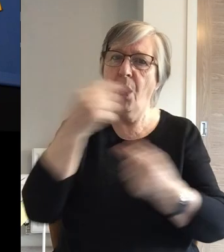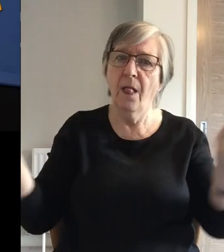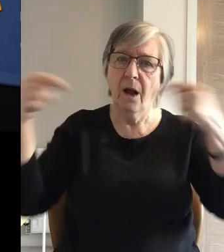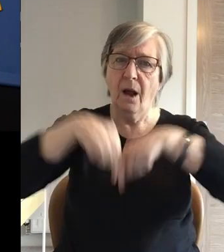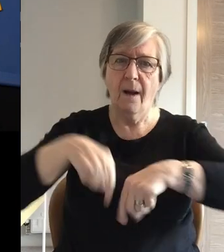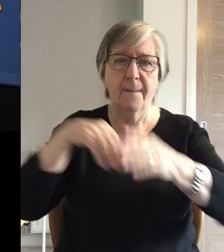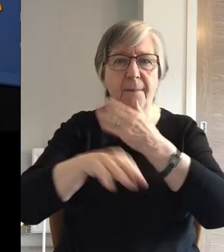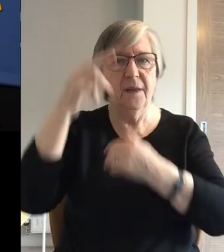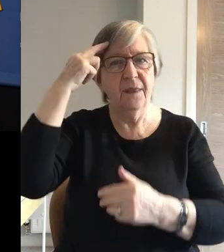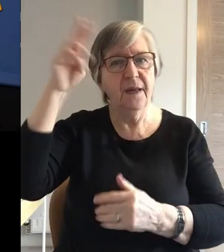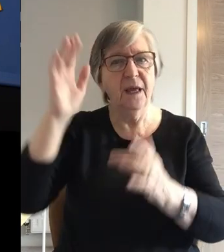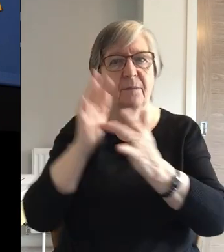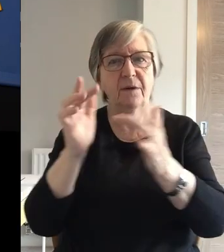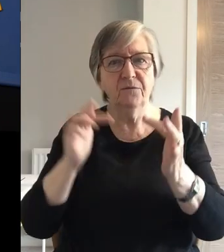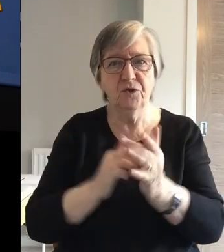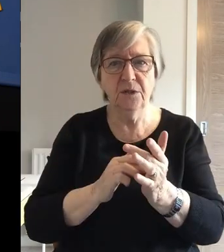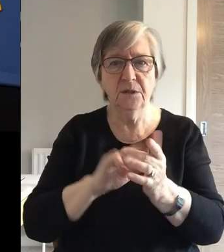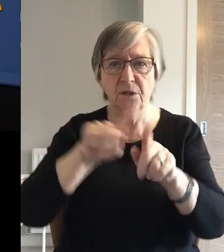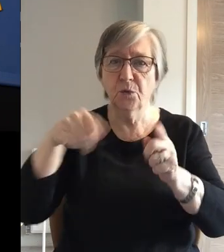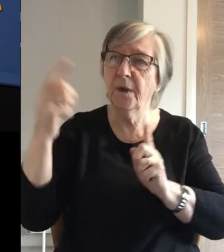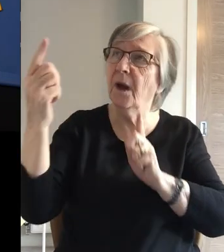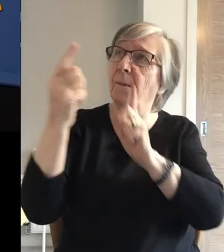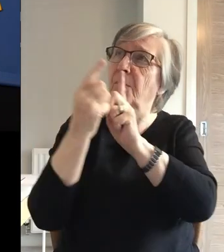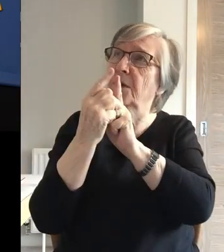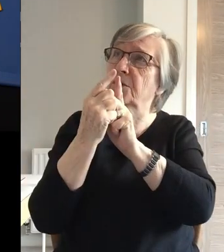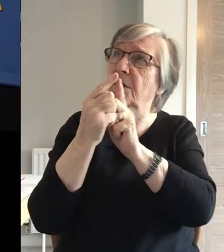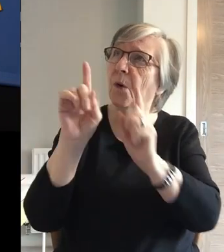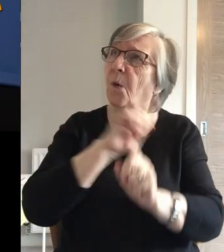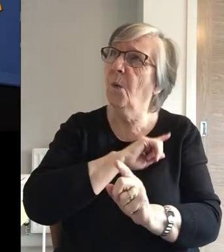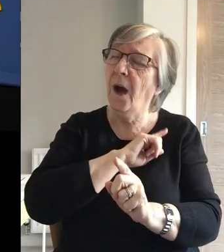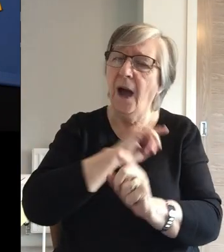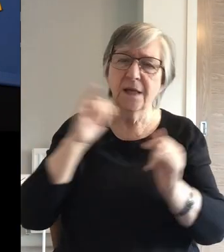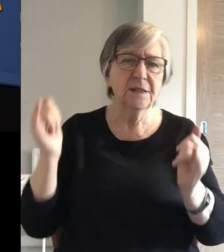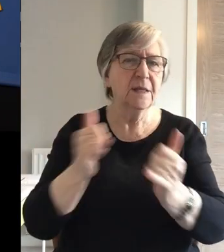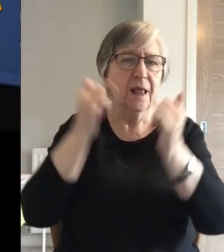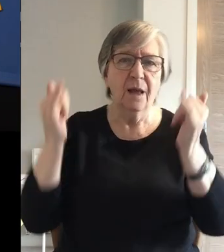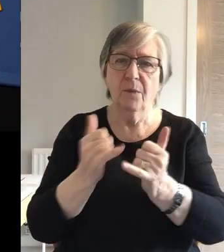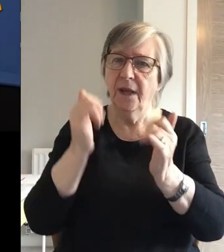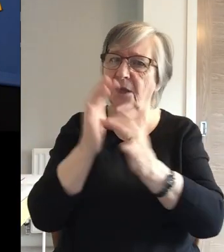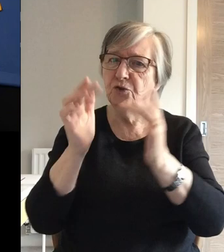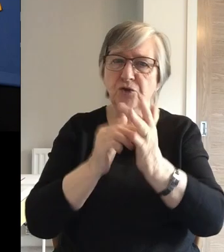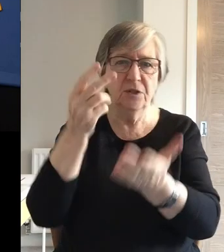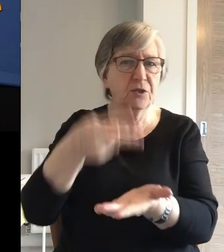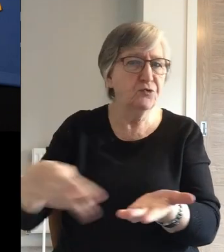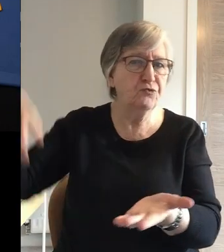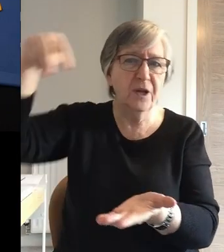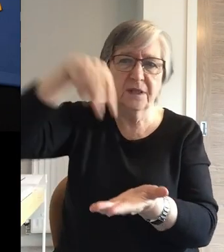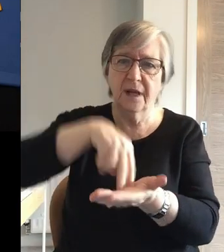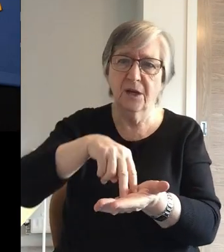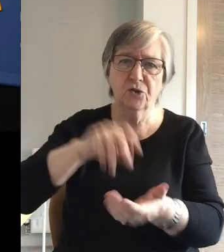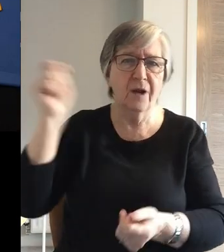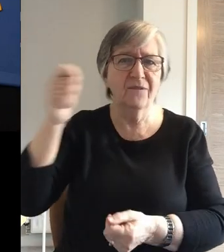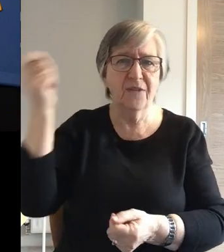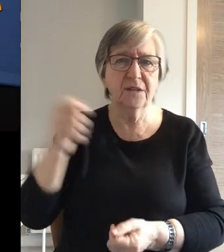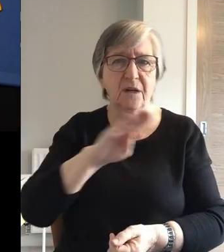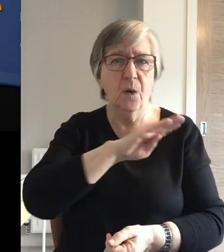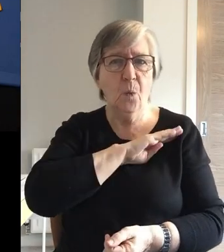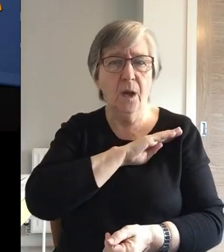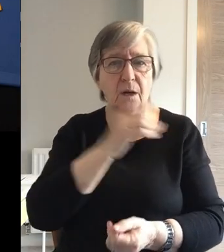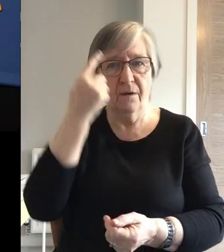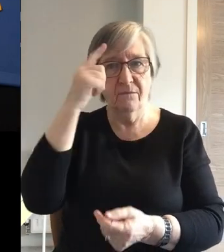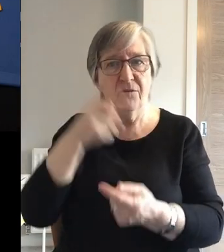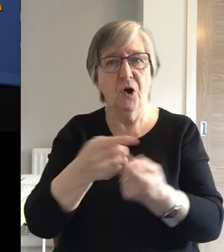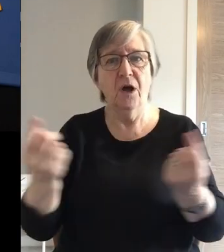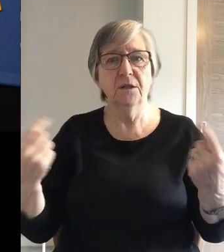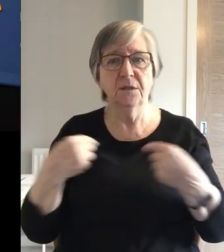We approach you to celebrate his resurrection, to rejoice at his victory, a victory won for us and on our behalf.